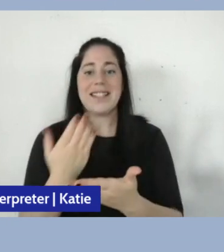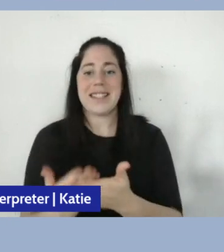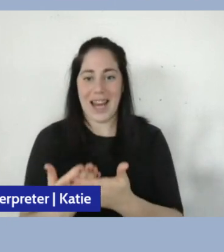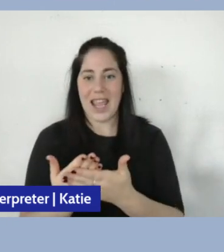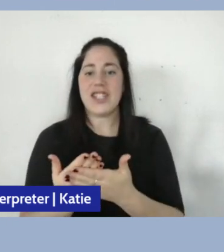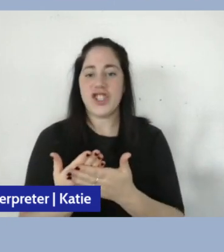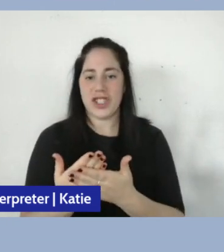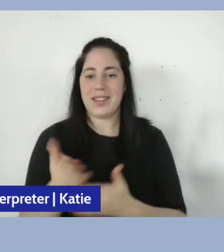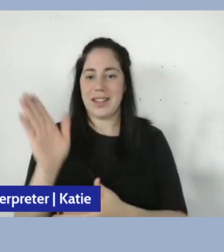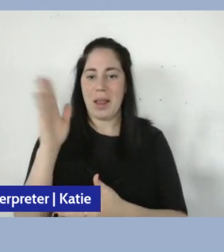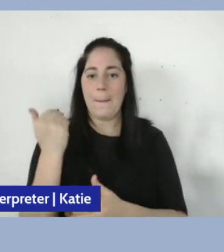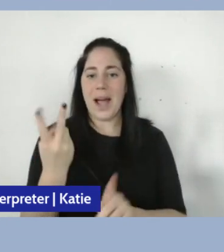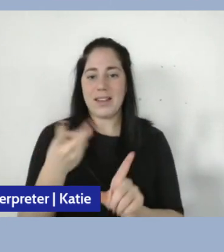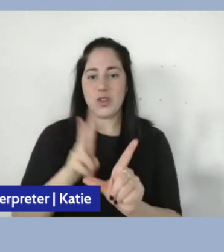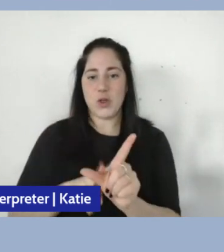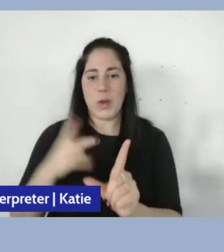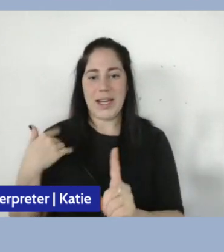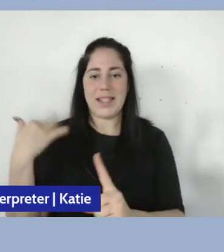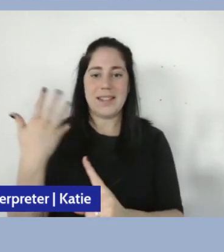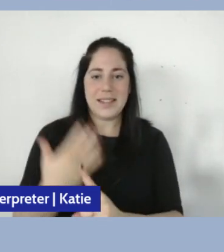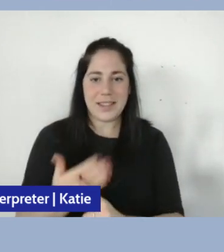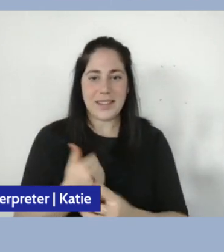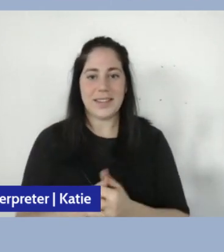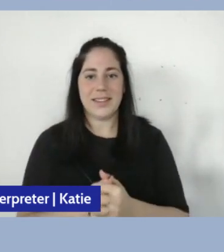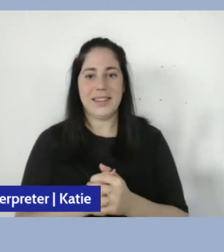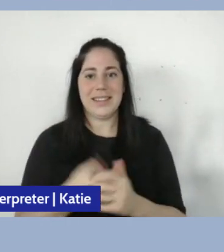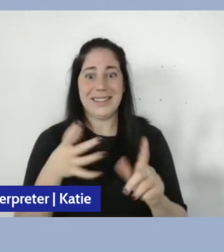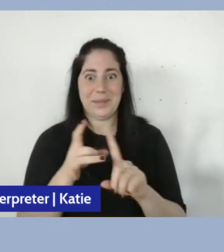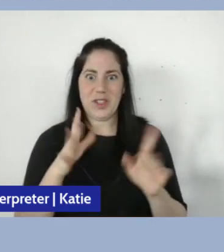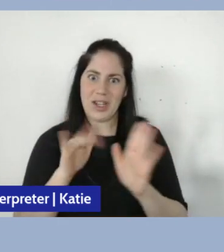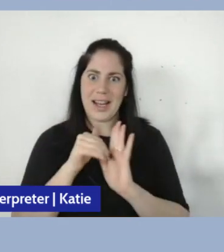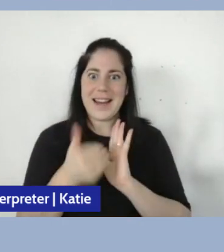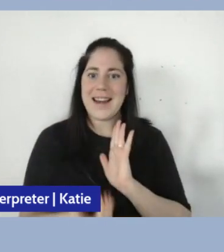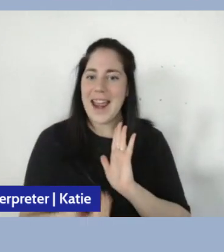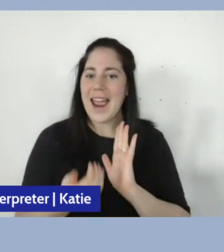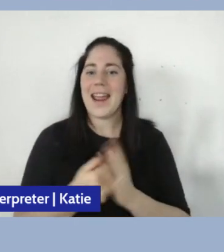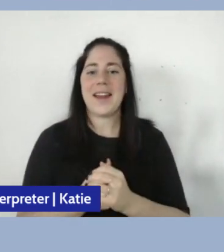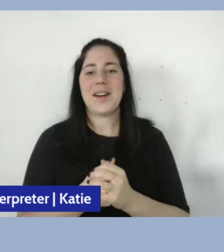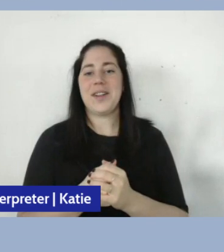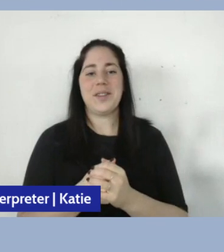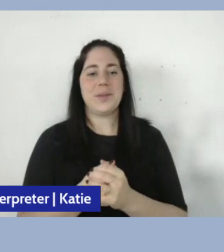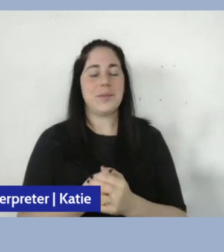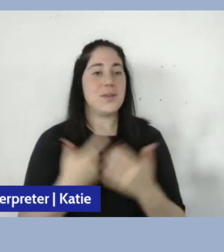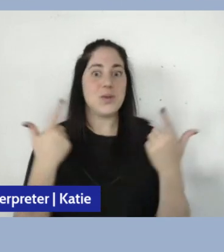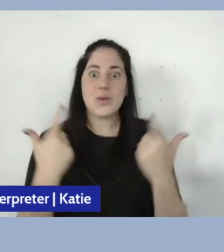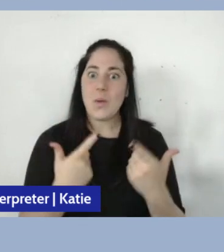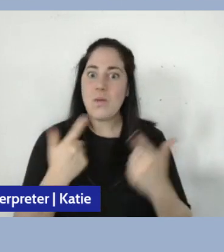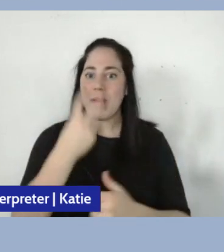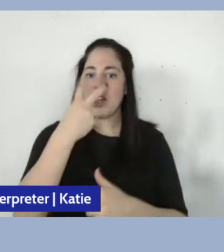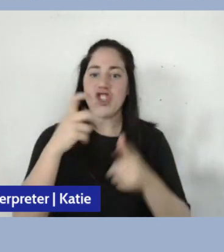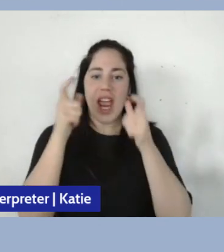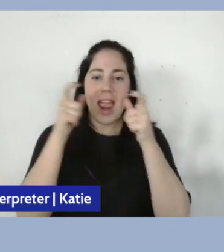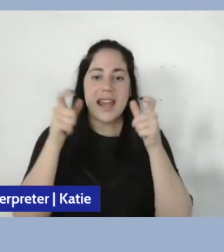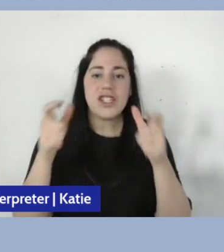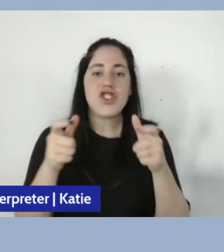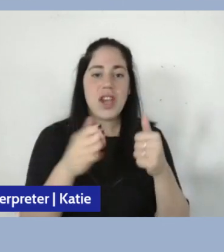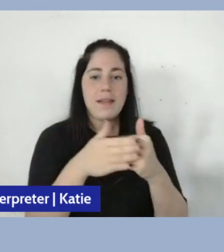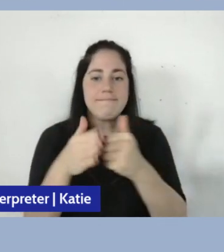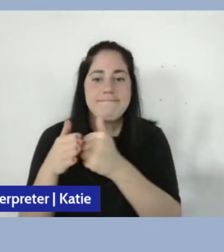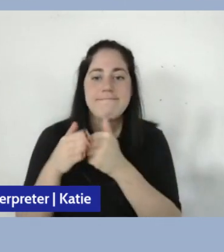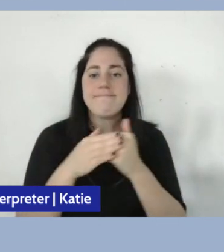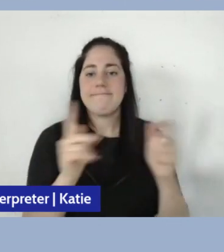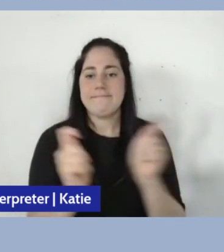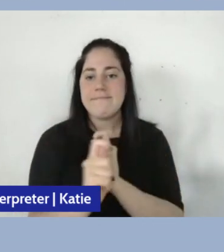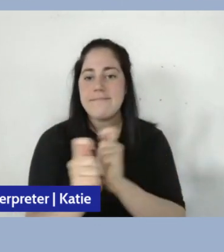important measure, particularly when we're going through a stage where we are at the moment with so much aged care reform going on, and it's really critical. I mean, there's